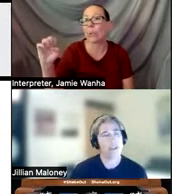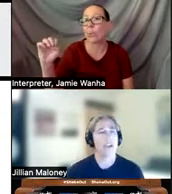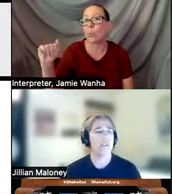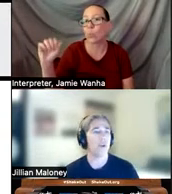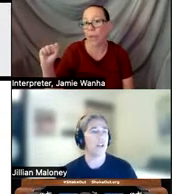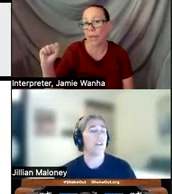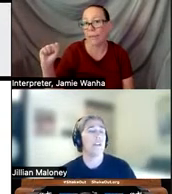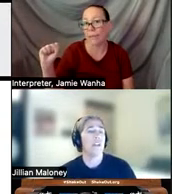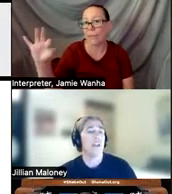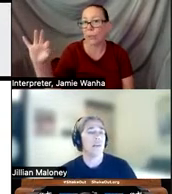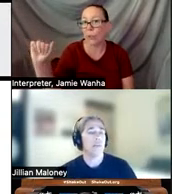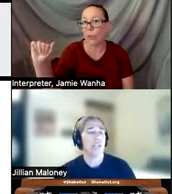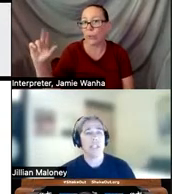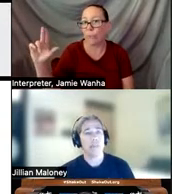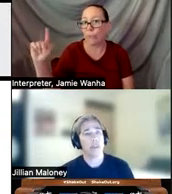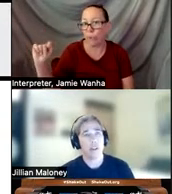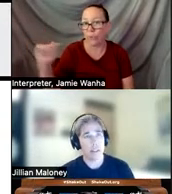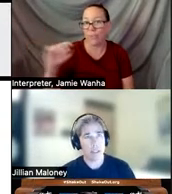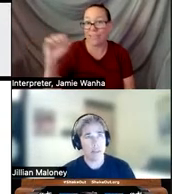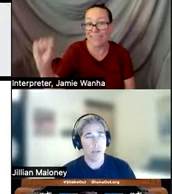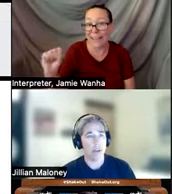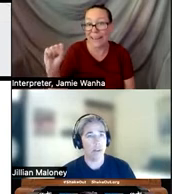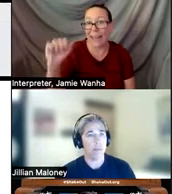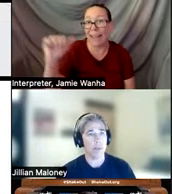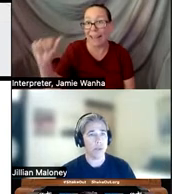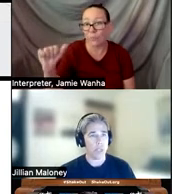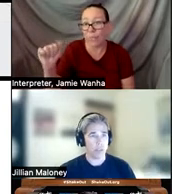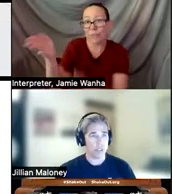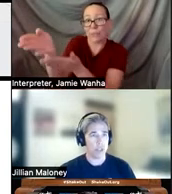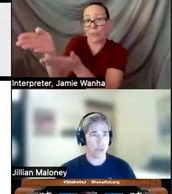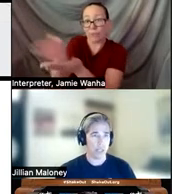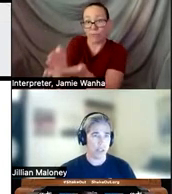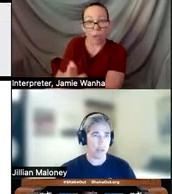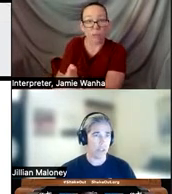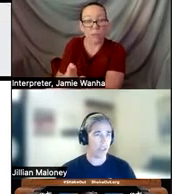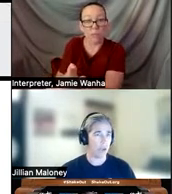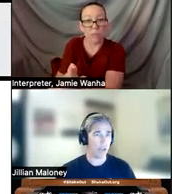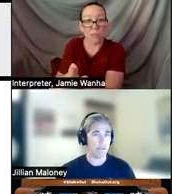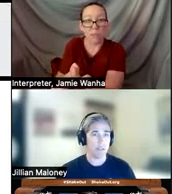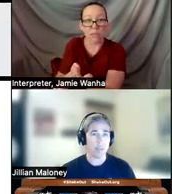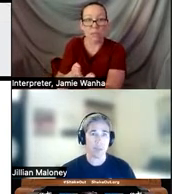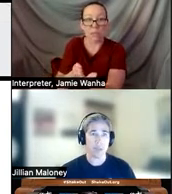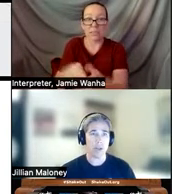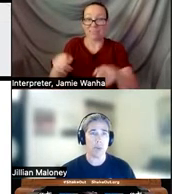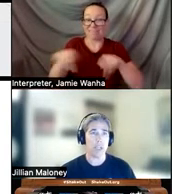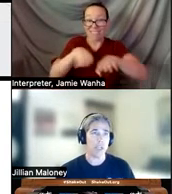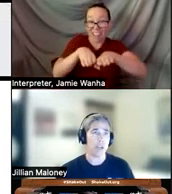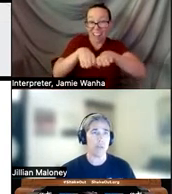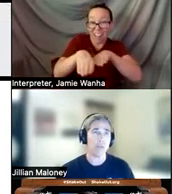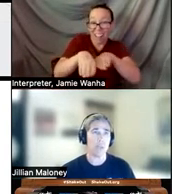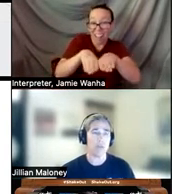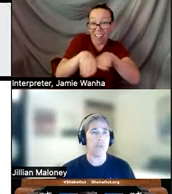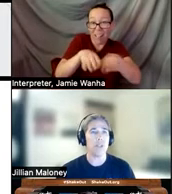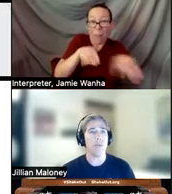hear about in California. That takes up a lot of the slip between these two plates, which is a total of 50 millimeters per year